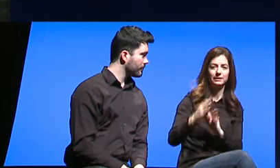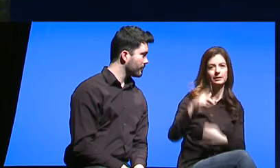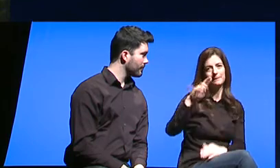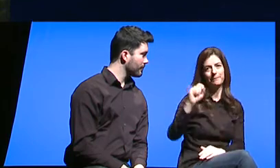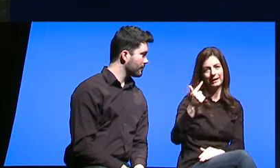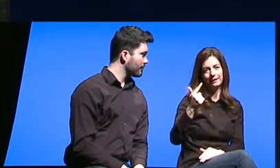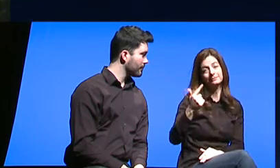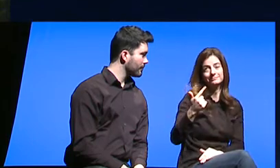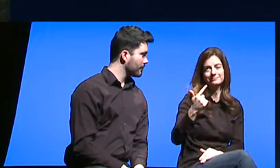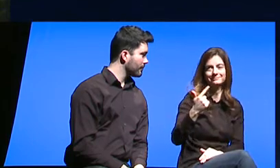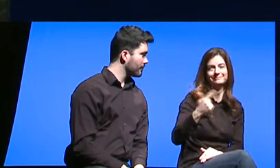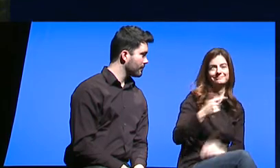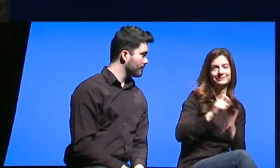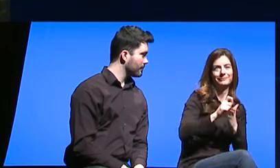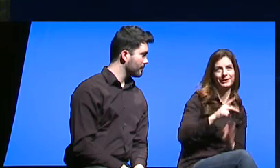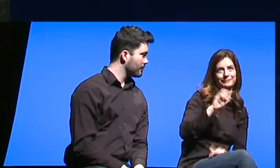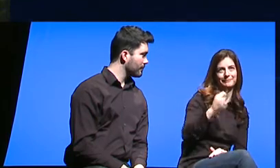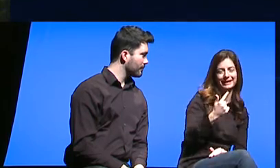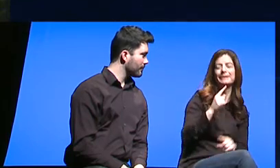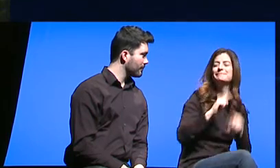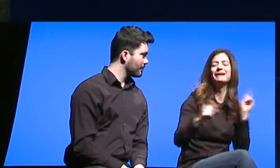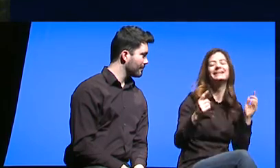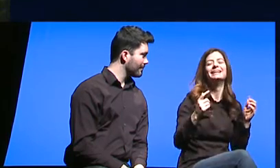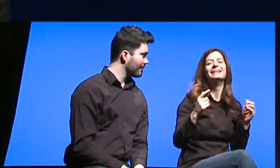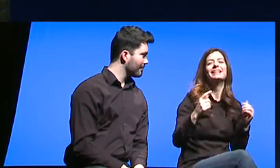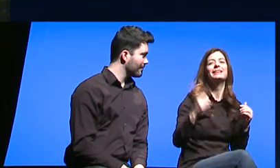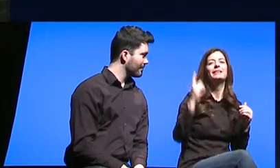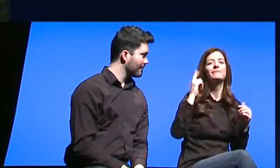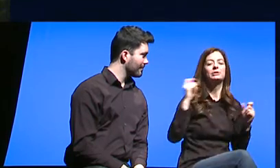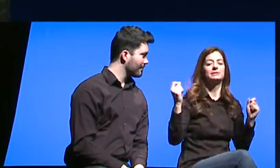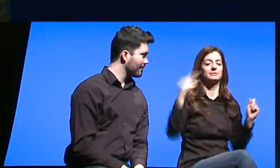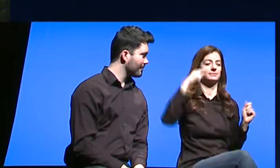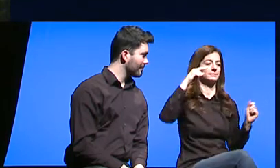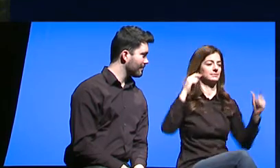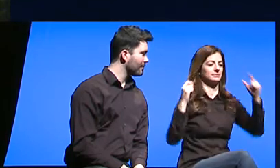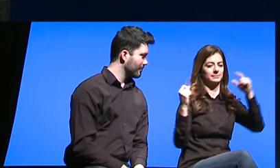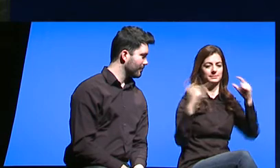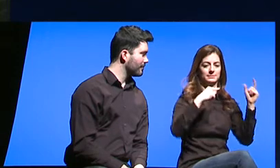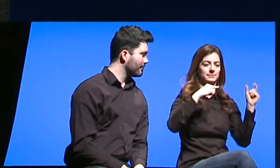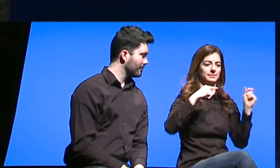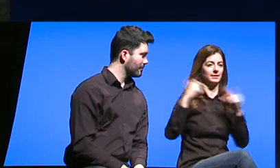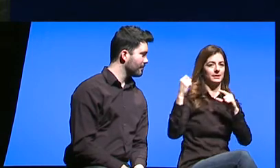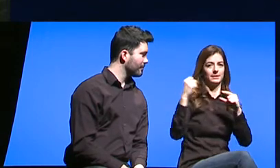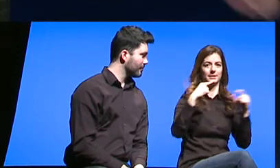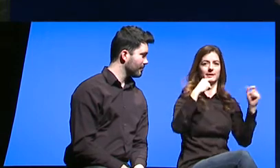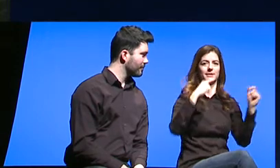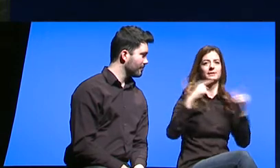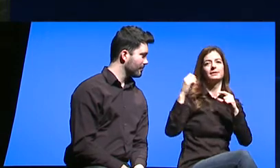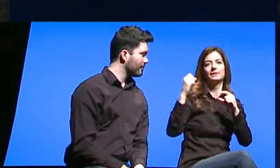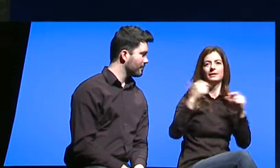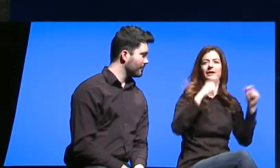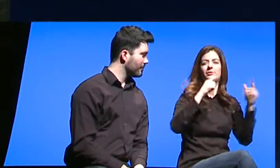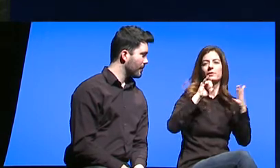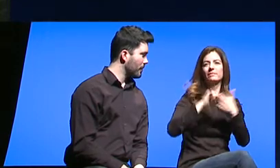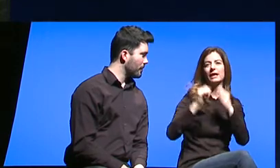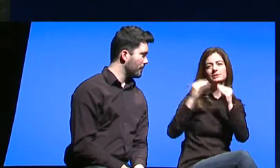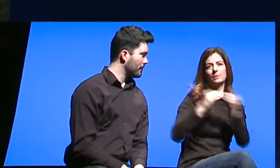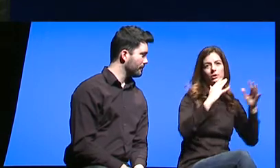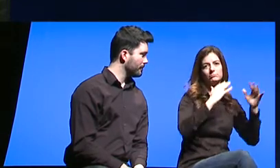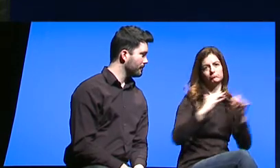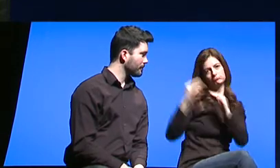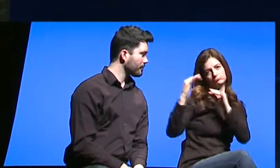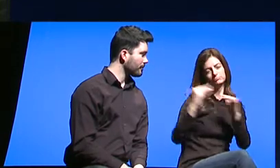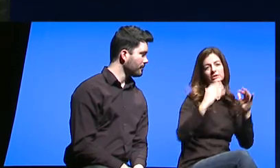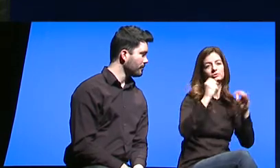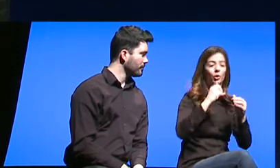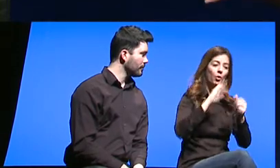the listening to the voices go back and forth. And that's where the kind of theatrical movement comes in. And every show that we've done in this series looks